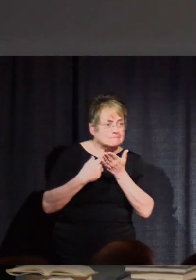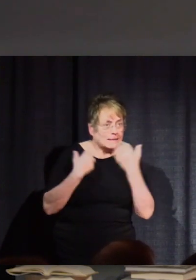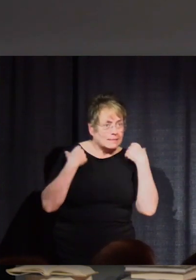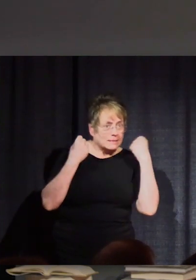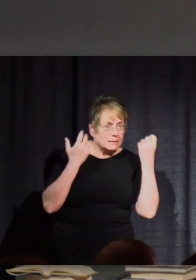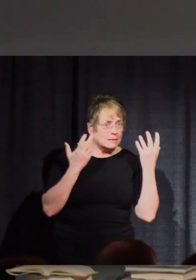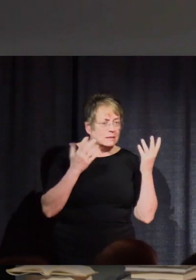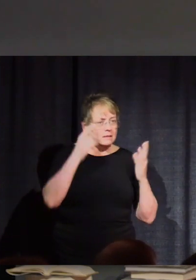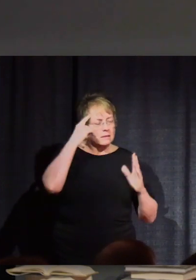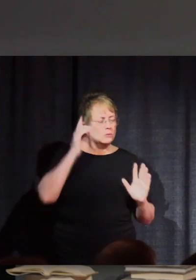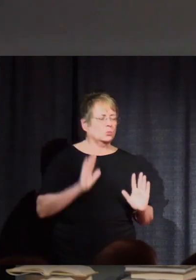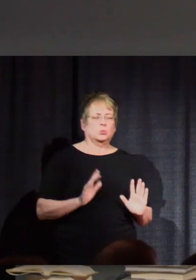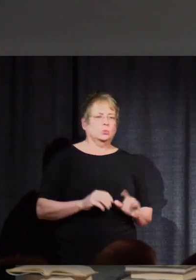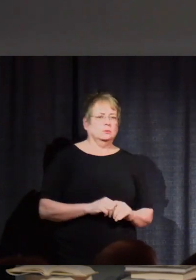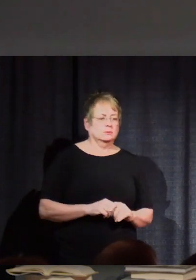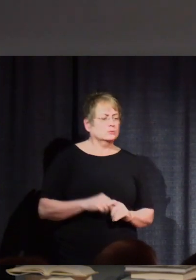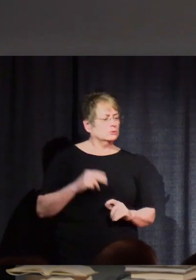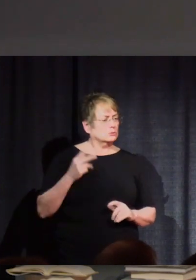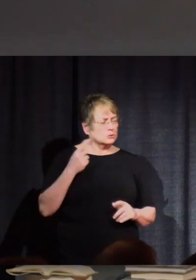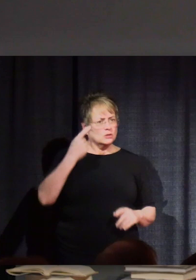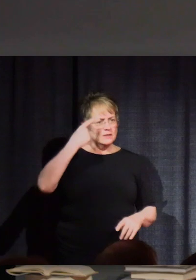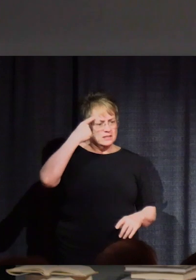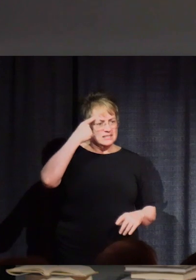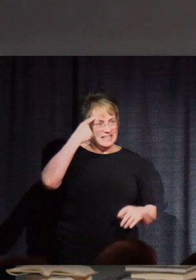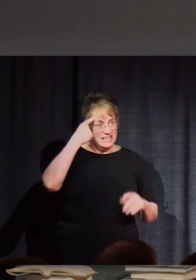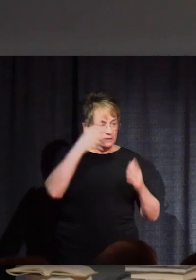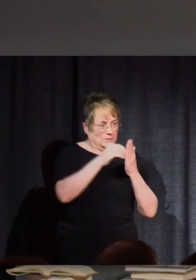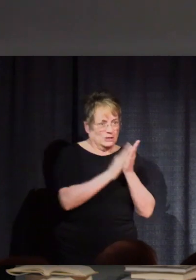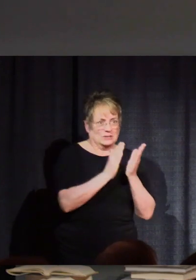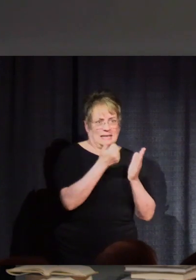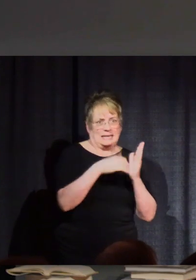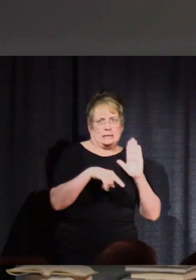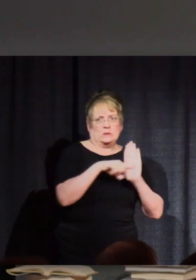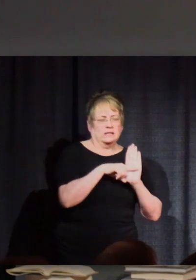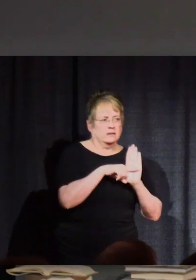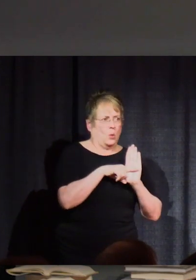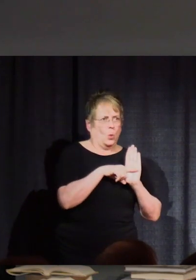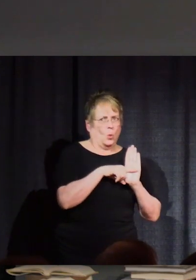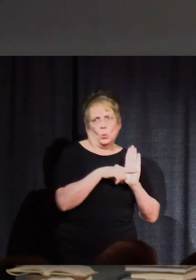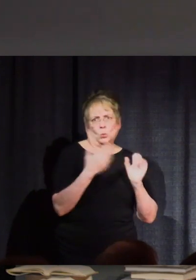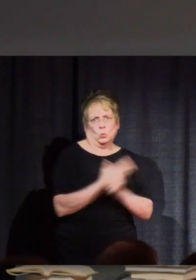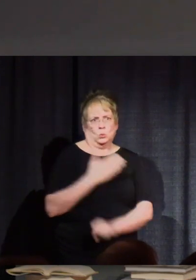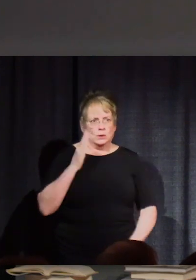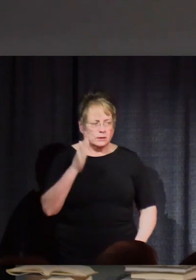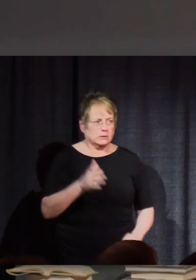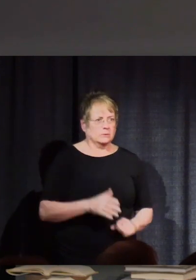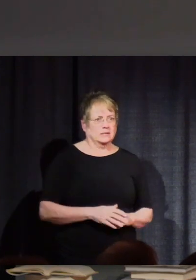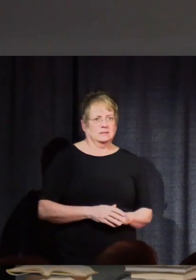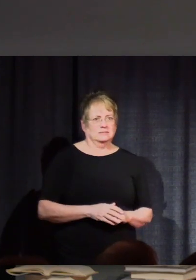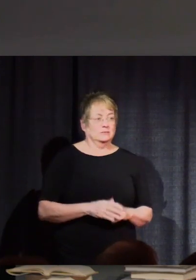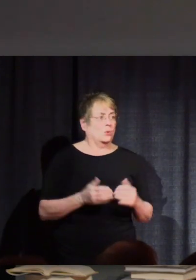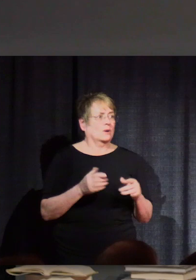And we believed that anything on your record would result in losing your job and